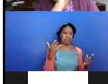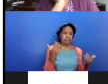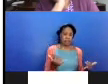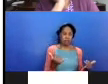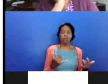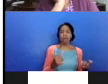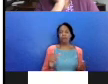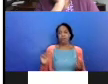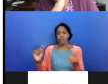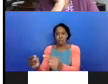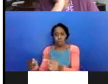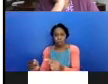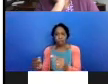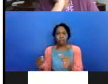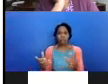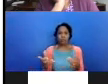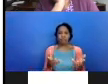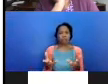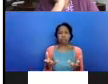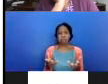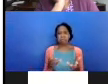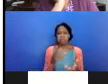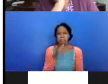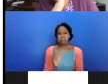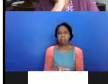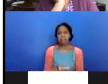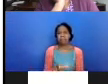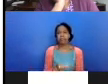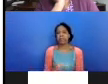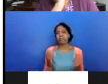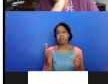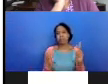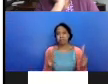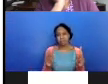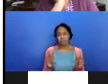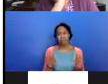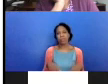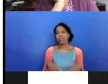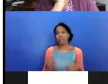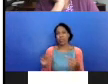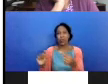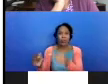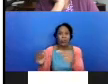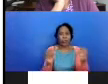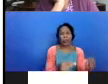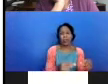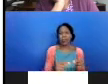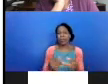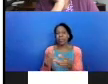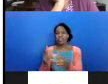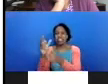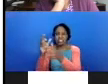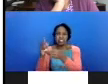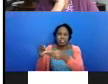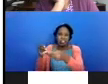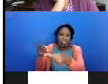Again, lots of people don't. And at the same time, the fact that 95% of the men that I work with, they actually have